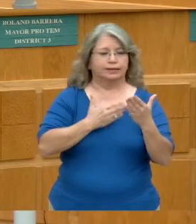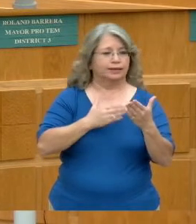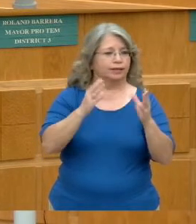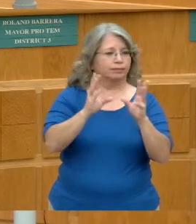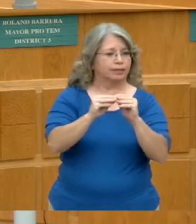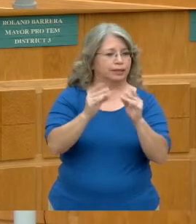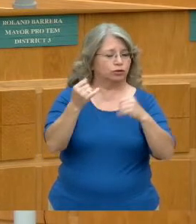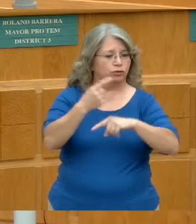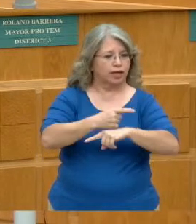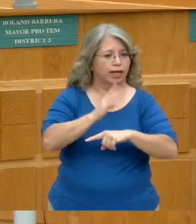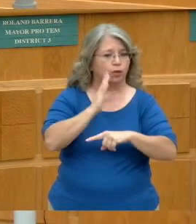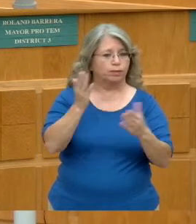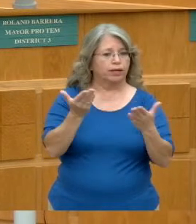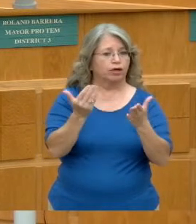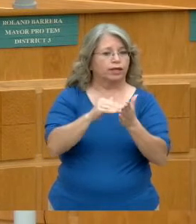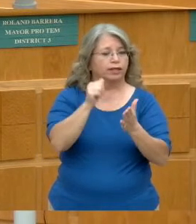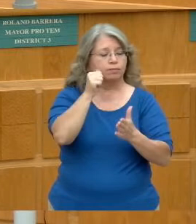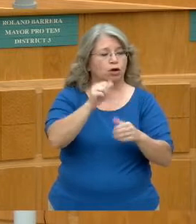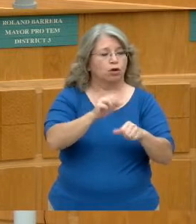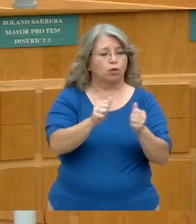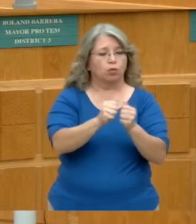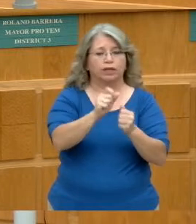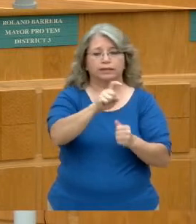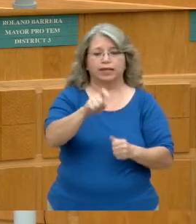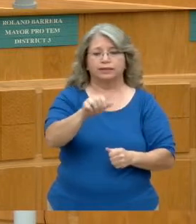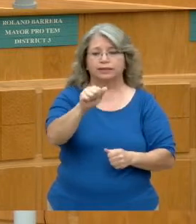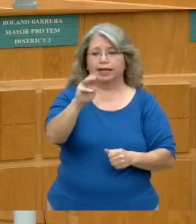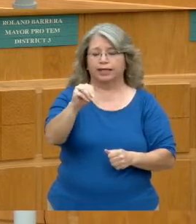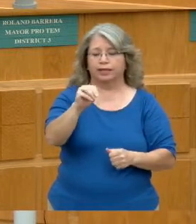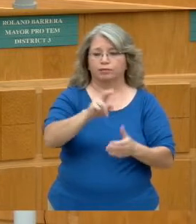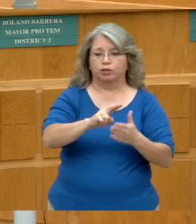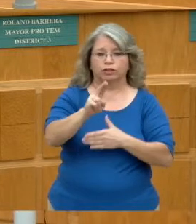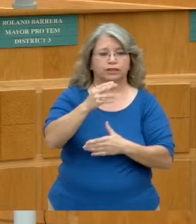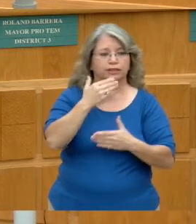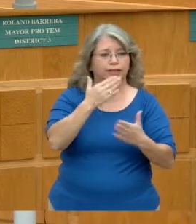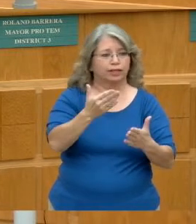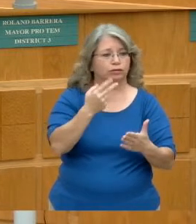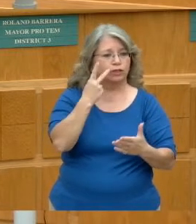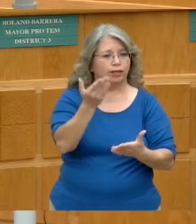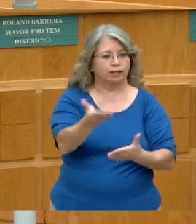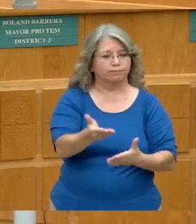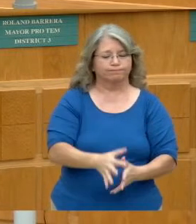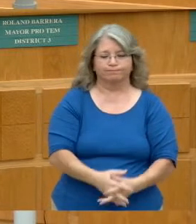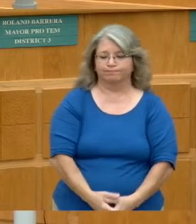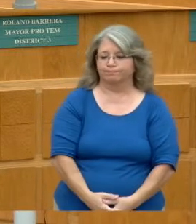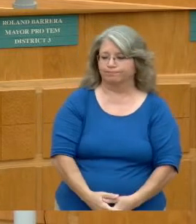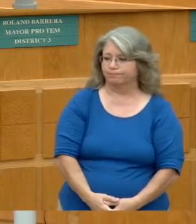We'll be here tomorrow with Texas A&M University doing an update on their modeling, and we'll see everybody then. Thank you.